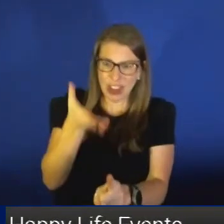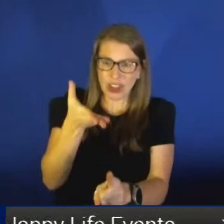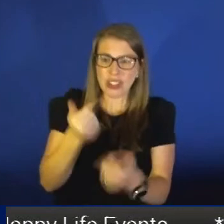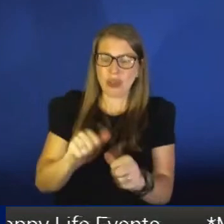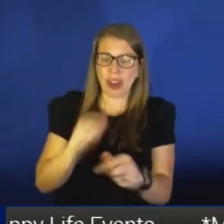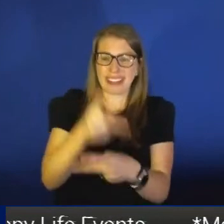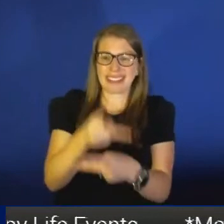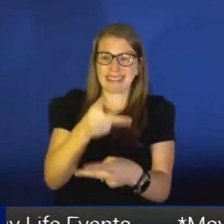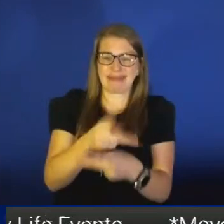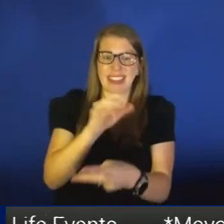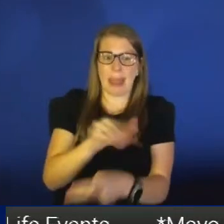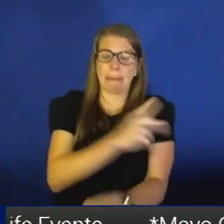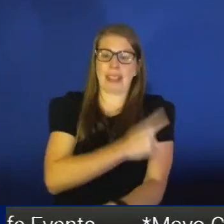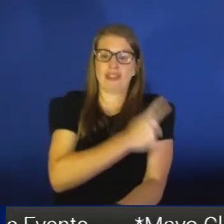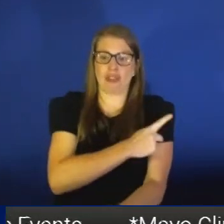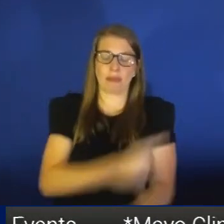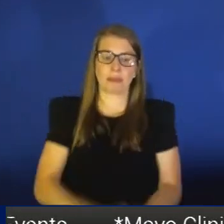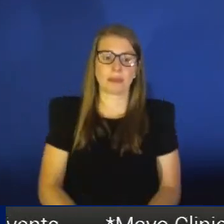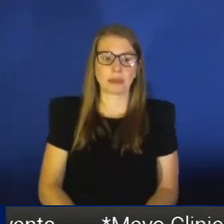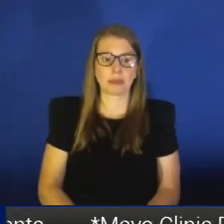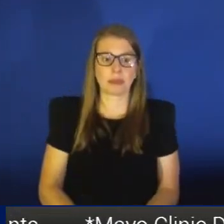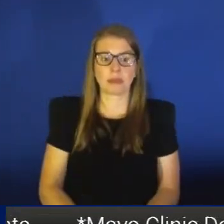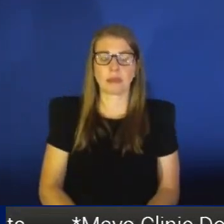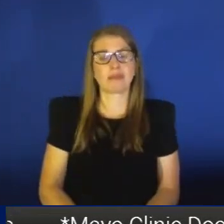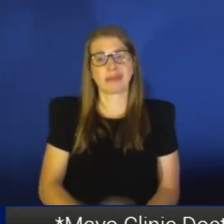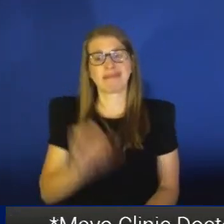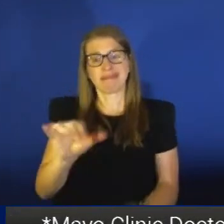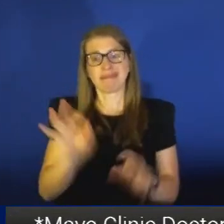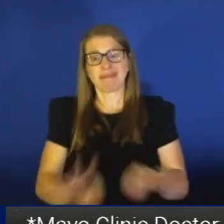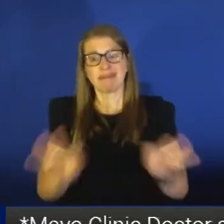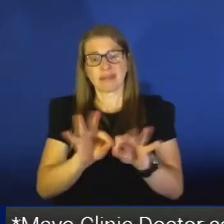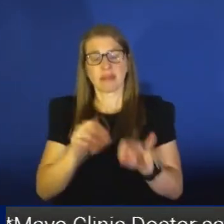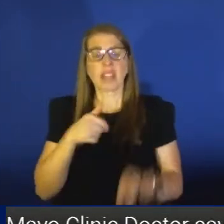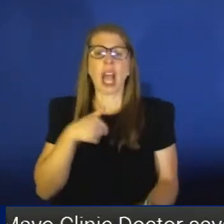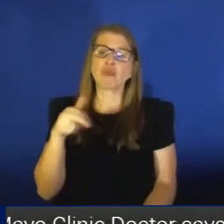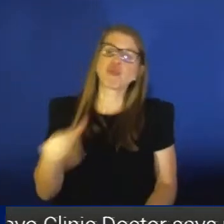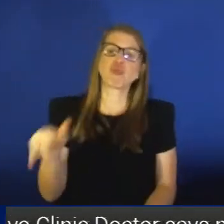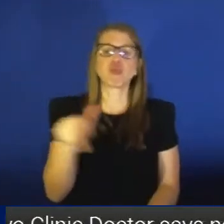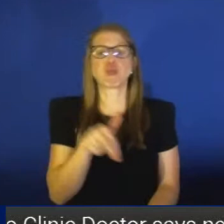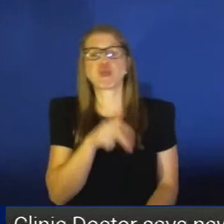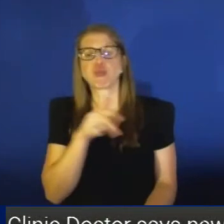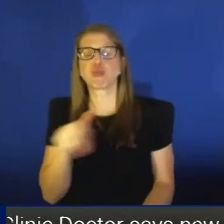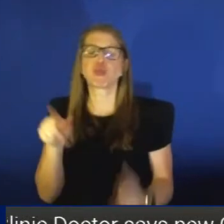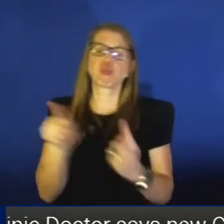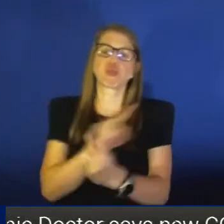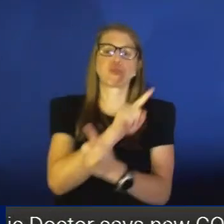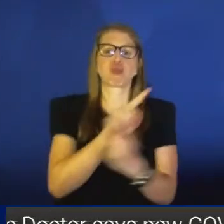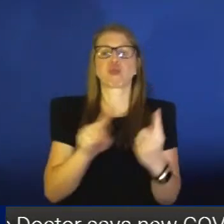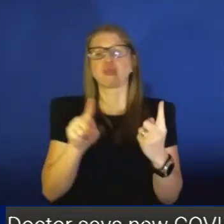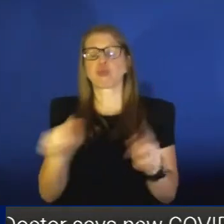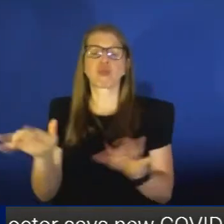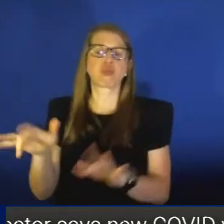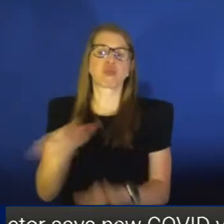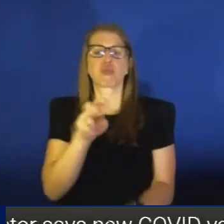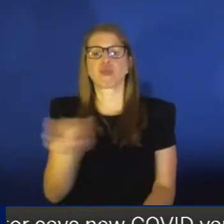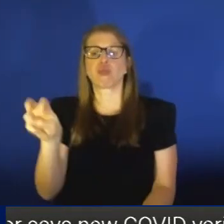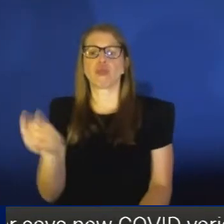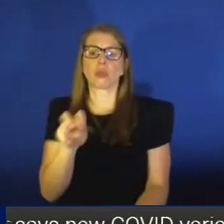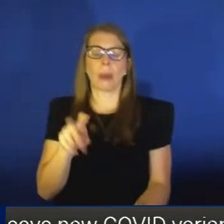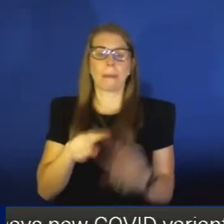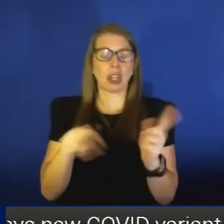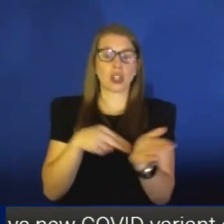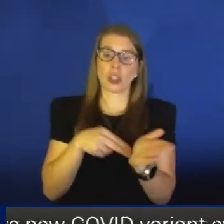that patient. That's a big deal. I get to move around and flit and go from one thing to another, but the nursing staff is already right there at